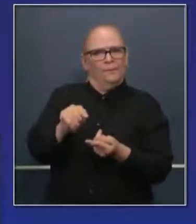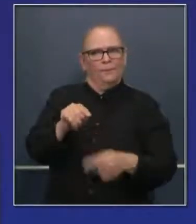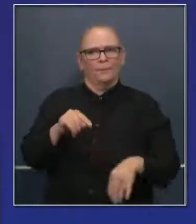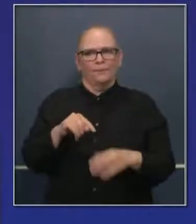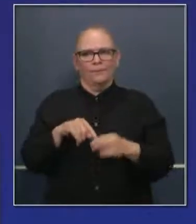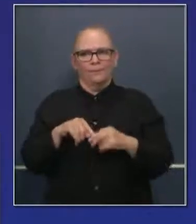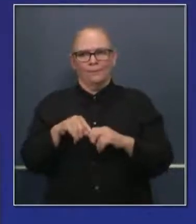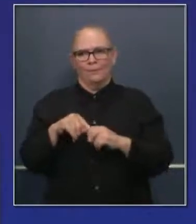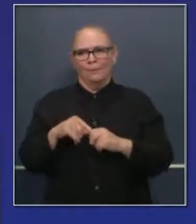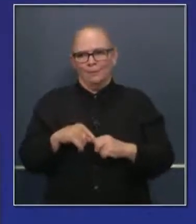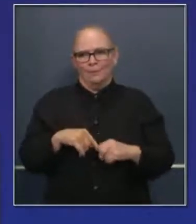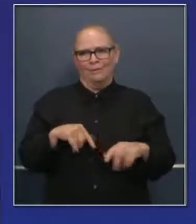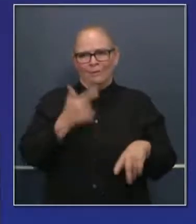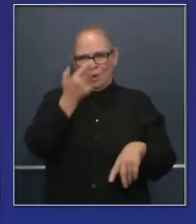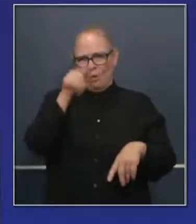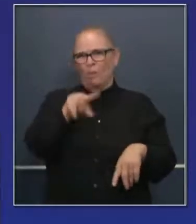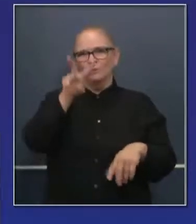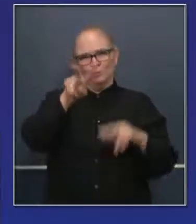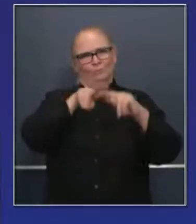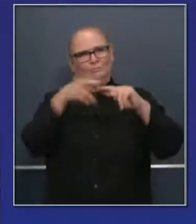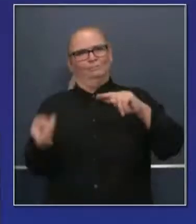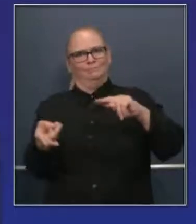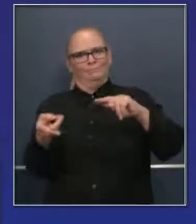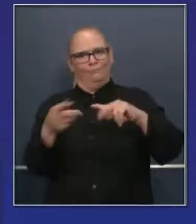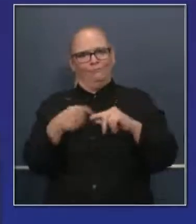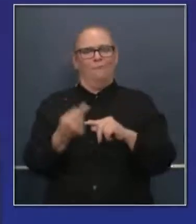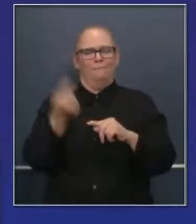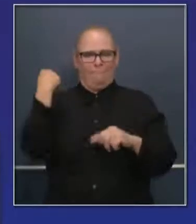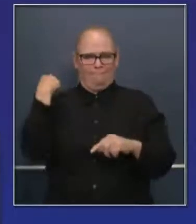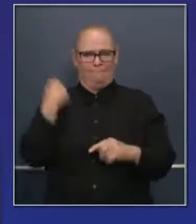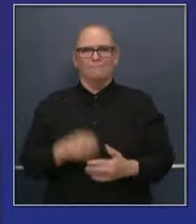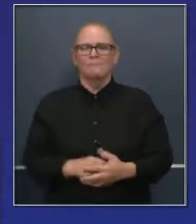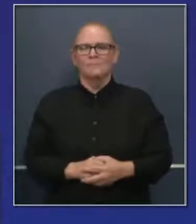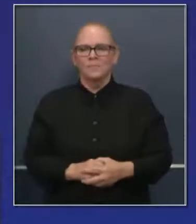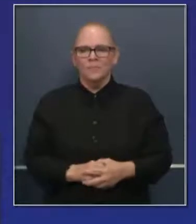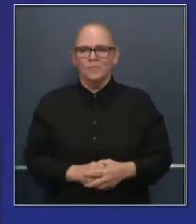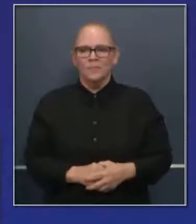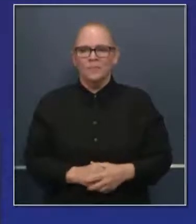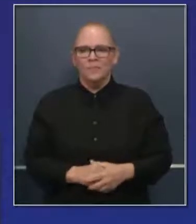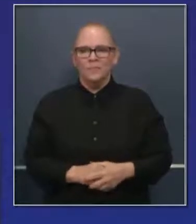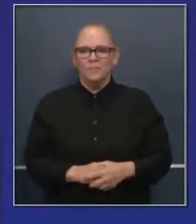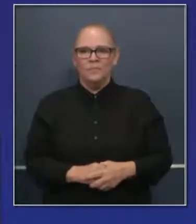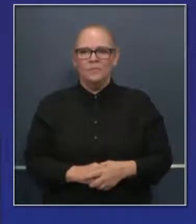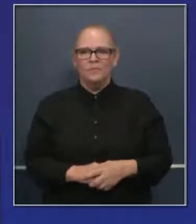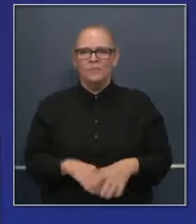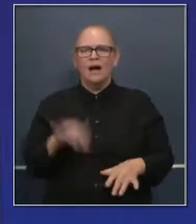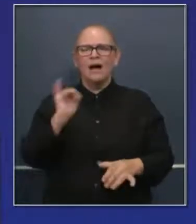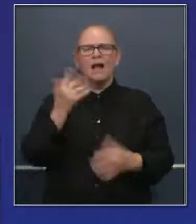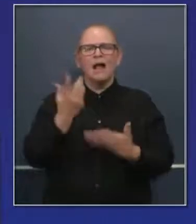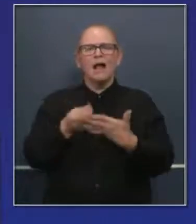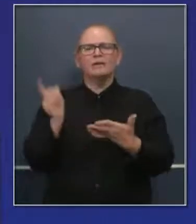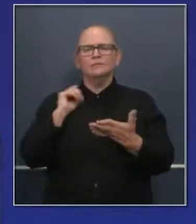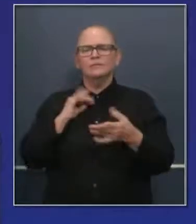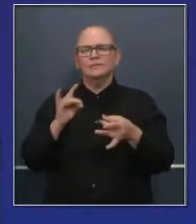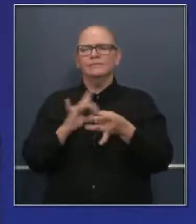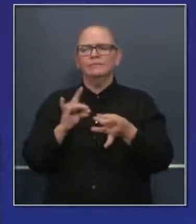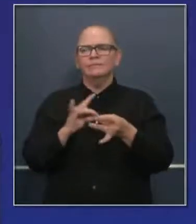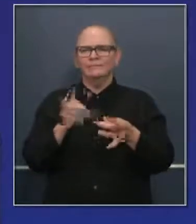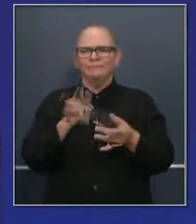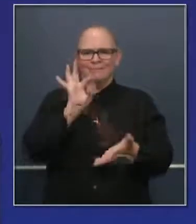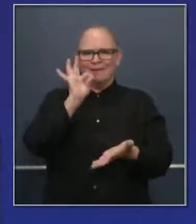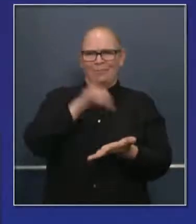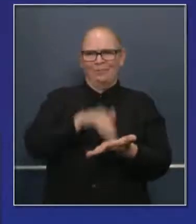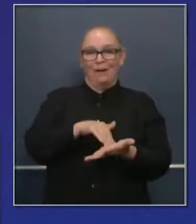saw a slide like this, the number was north of 9,800 daily average